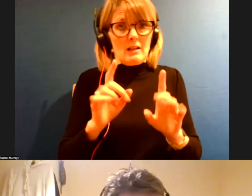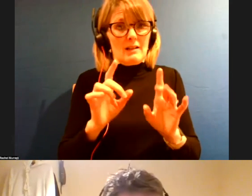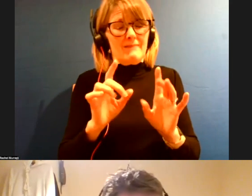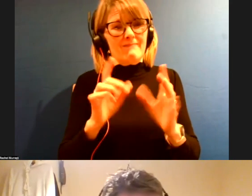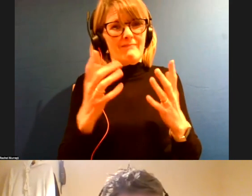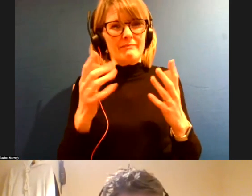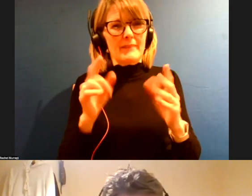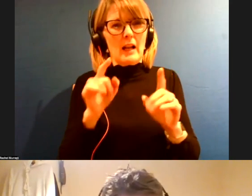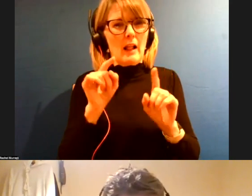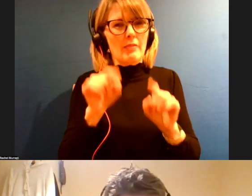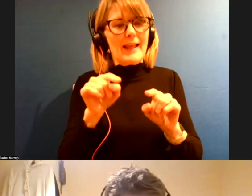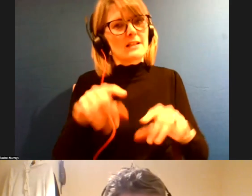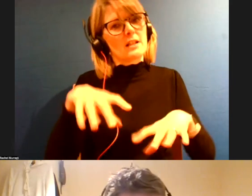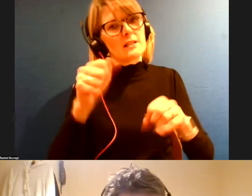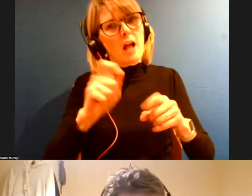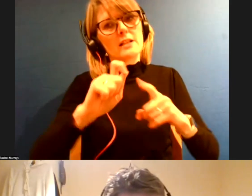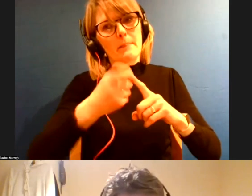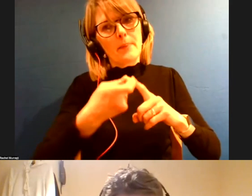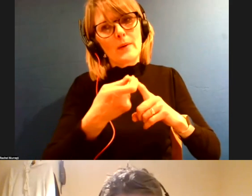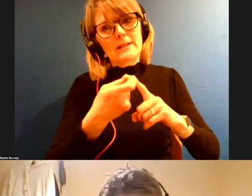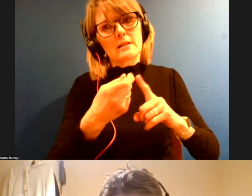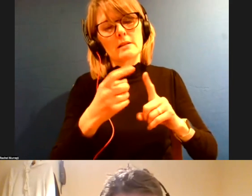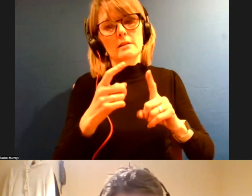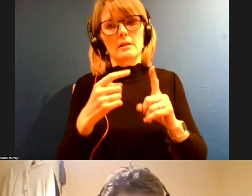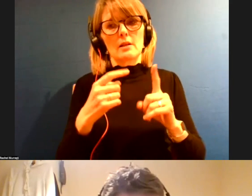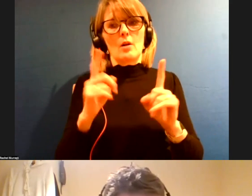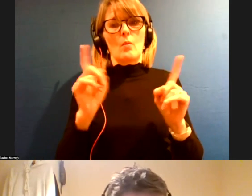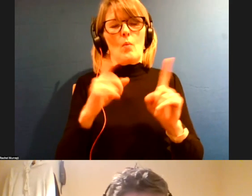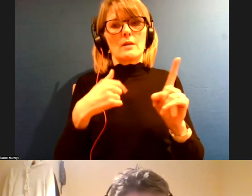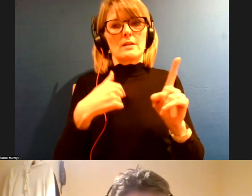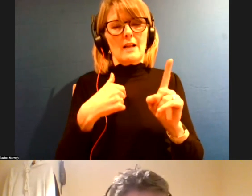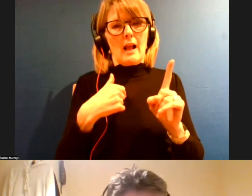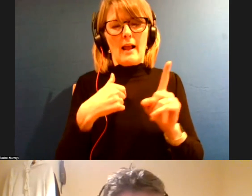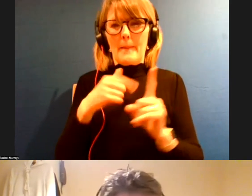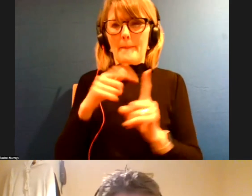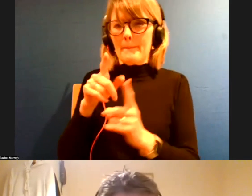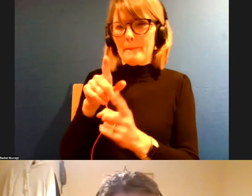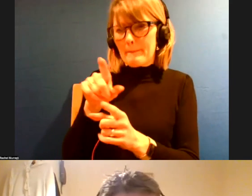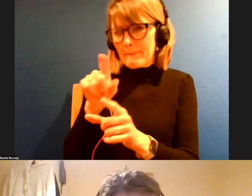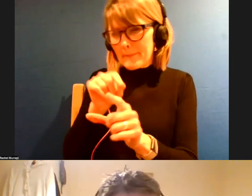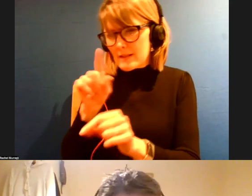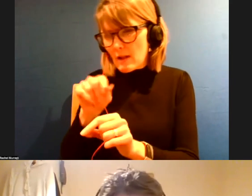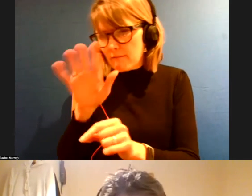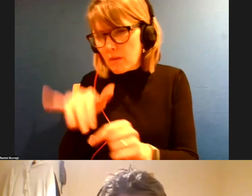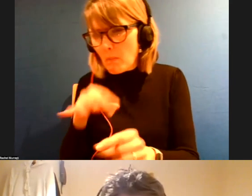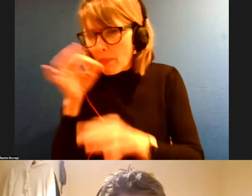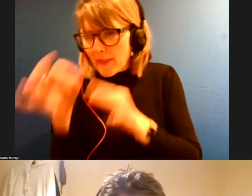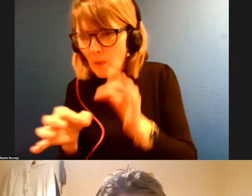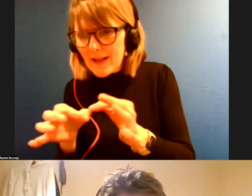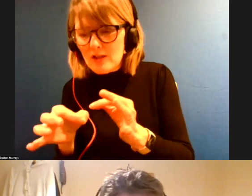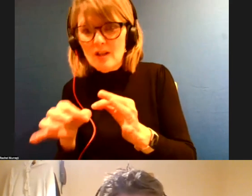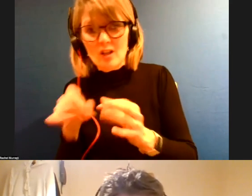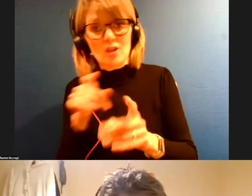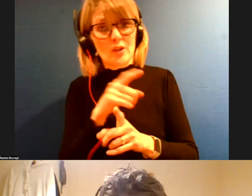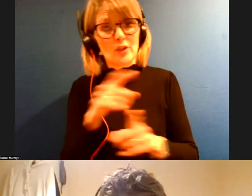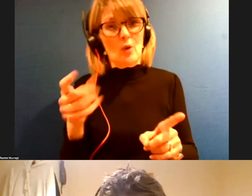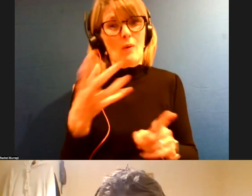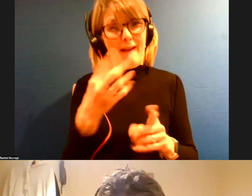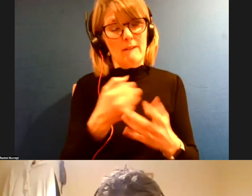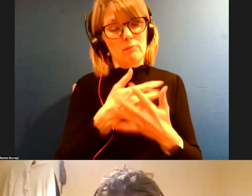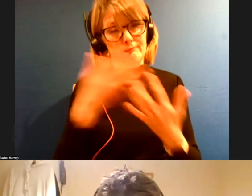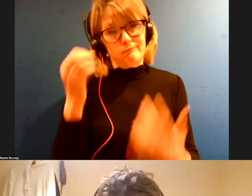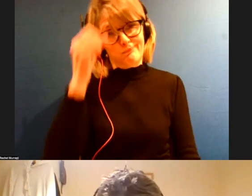is a beginning point. What I picked up in the questions that came out is I think you've got an awful lot of